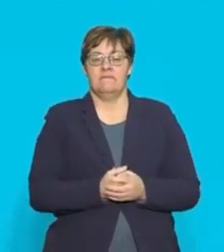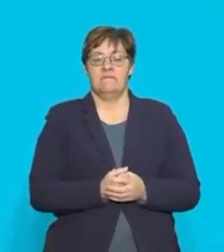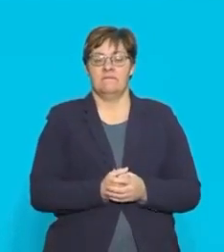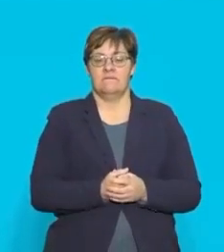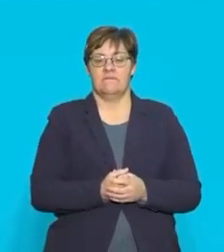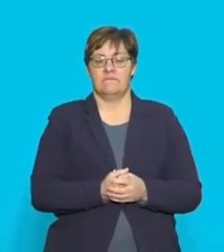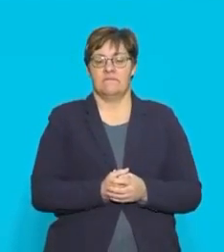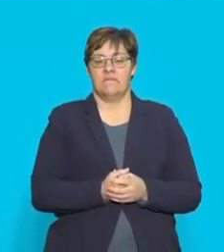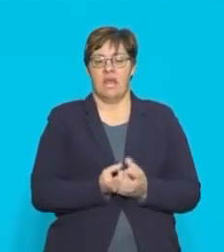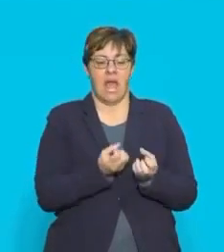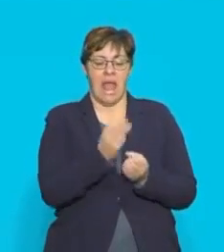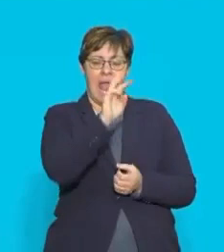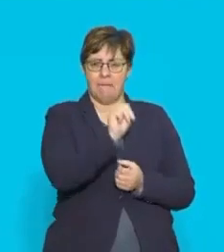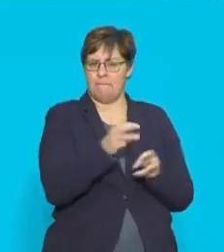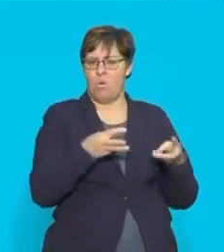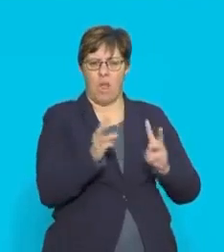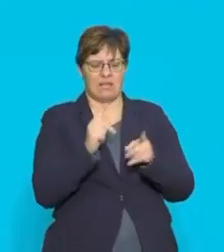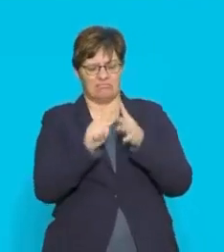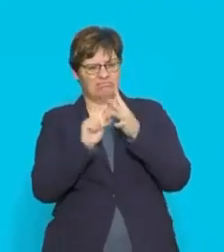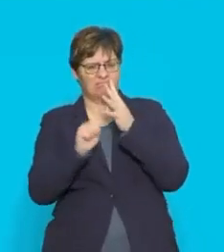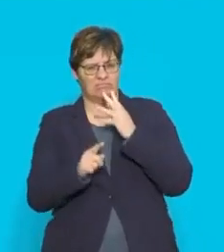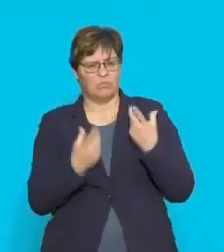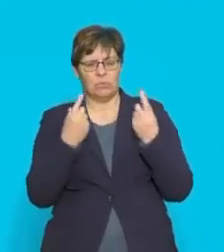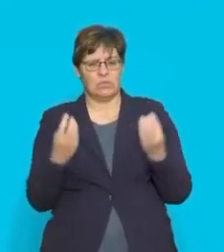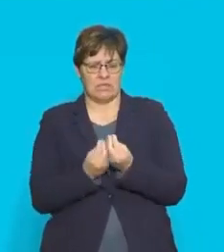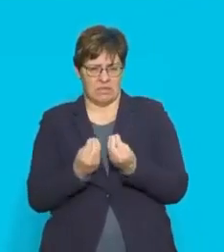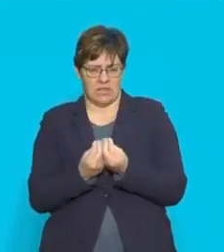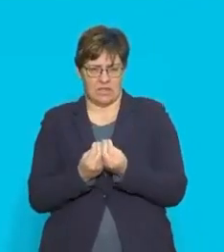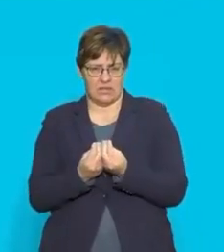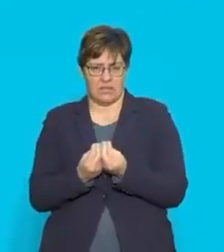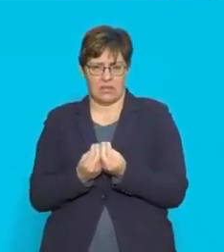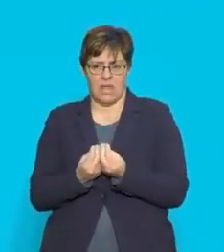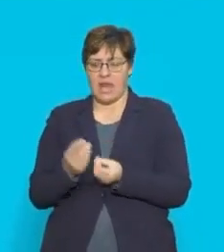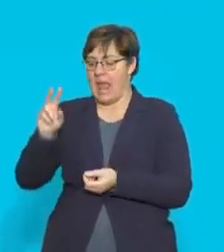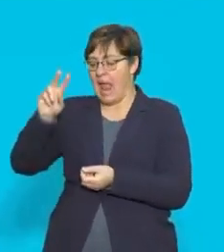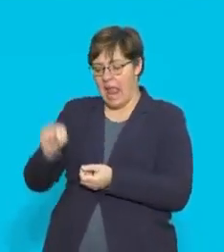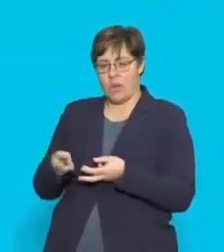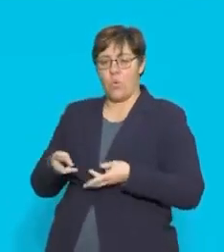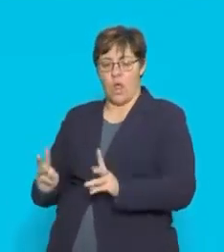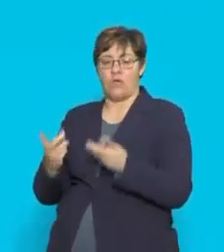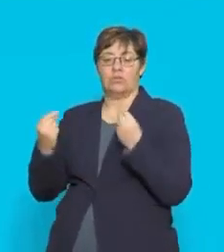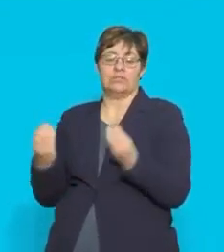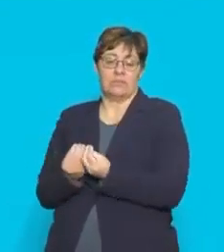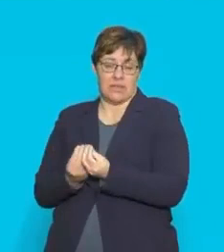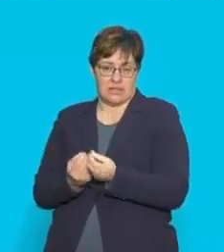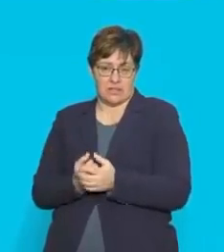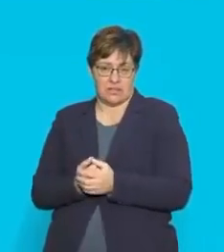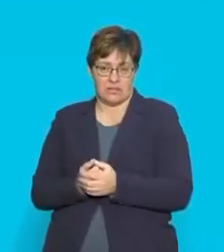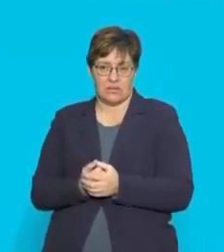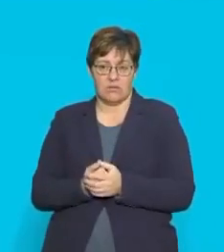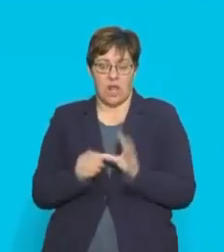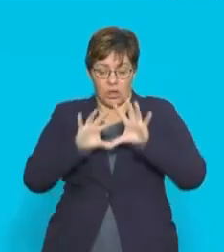ways of doing something and n way of doing something, then the